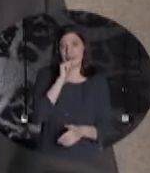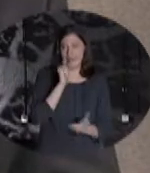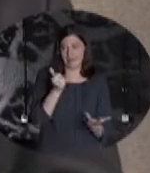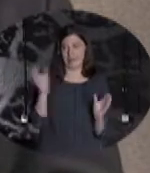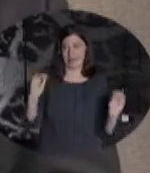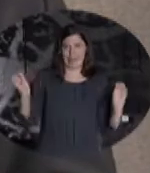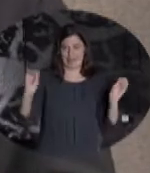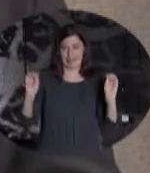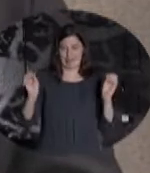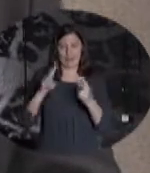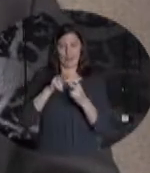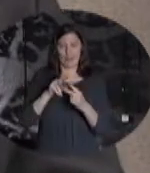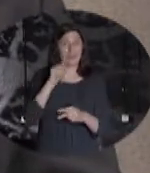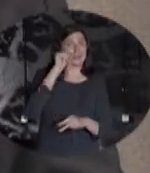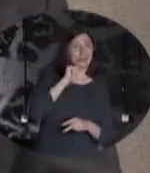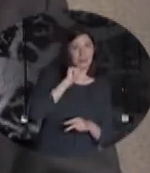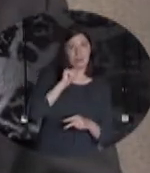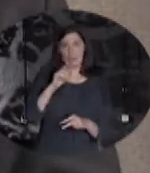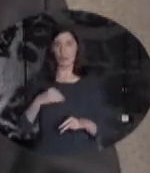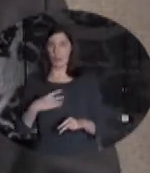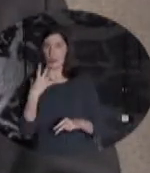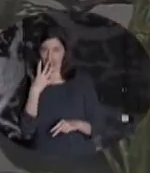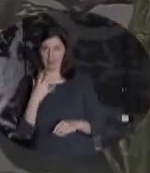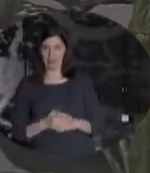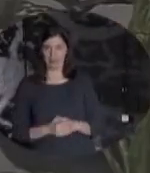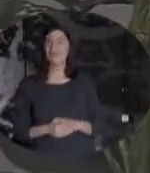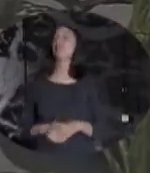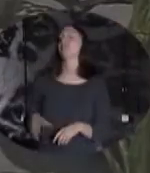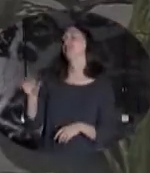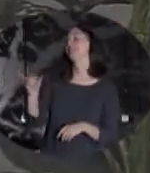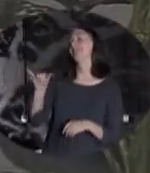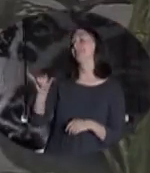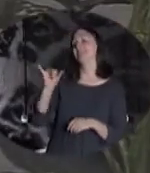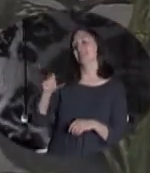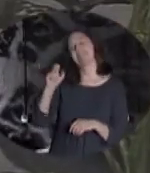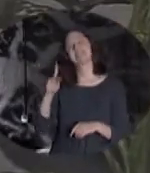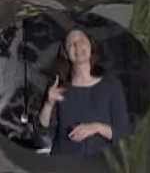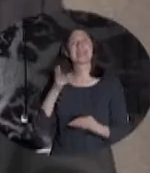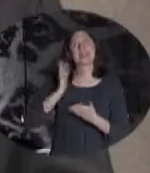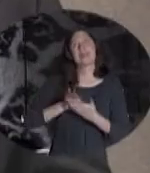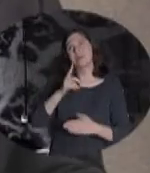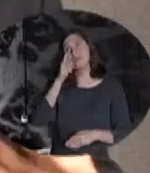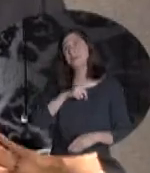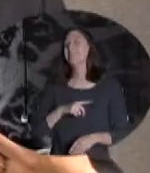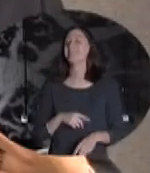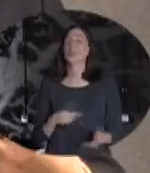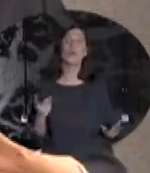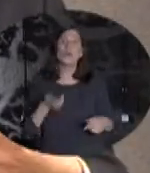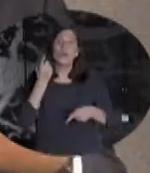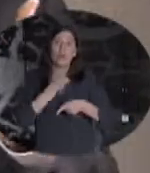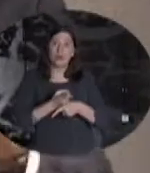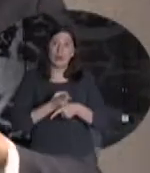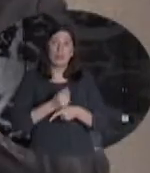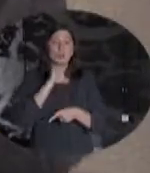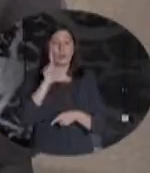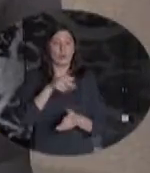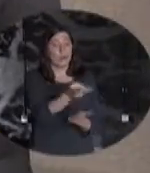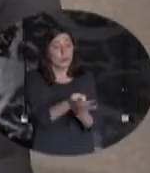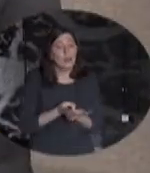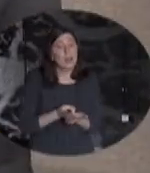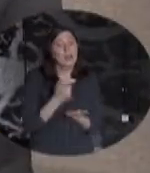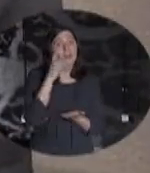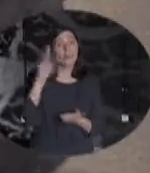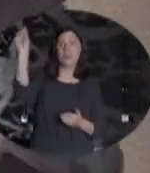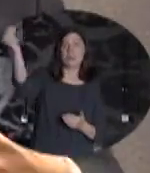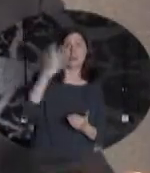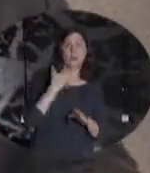skin is either tan or it isn't. You debunked that one for me. Debunked that one for you. You know, you don't need to go to a tanning bed, you know, before you're going